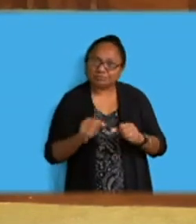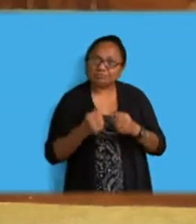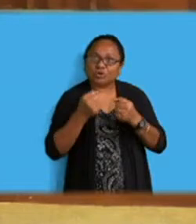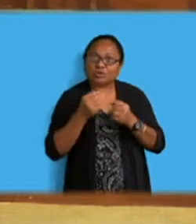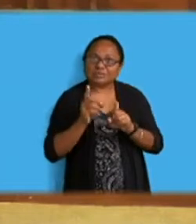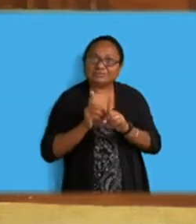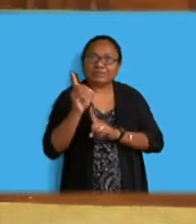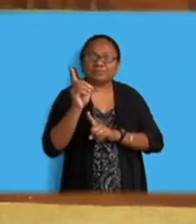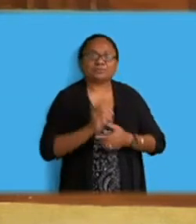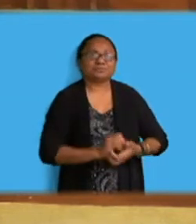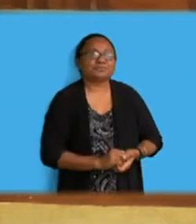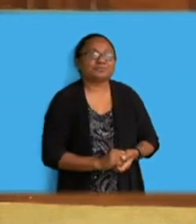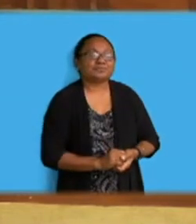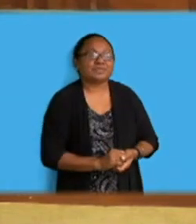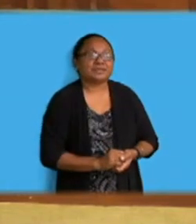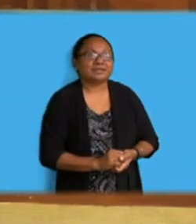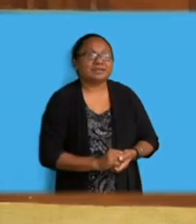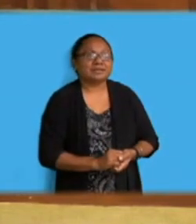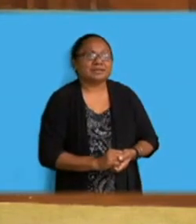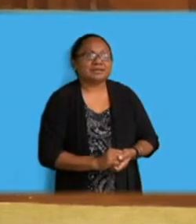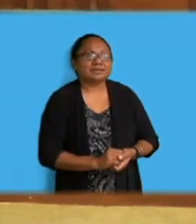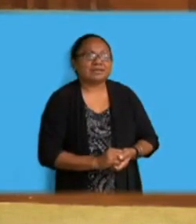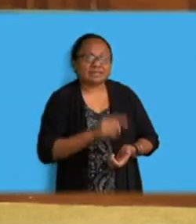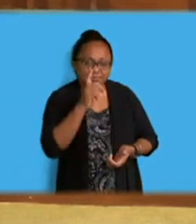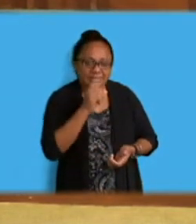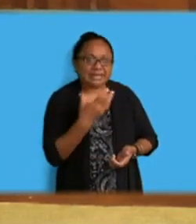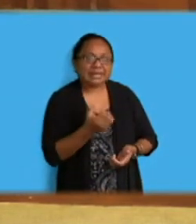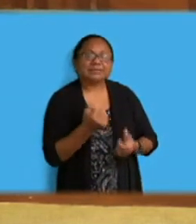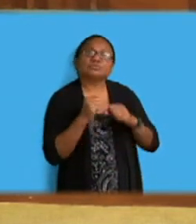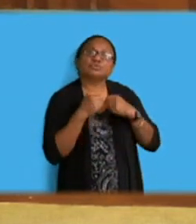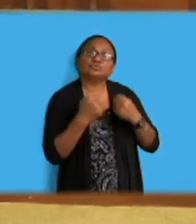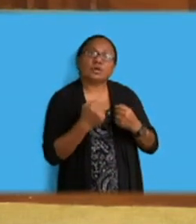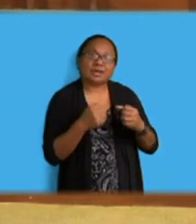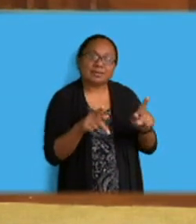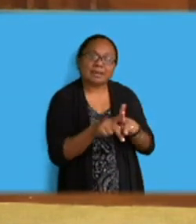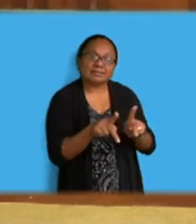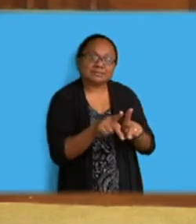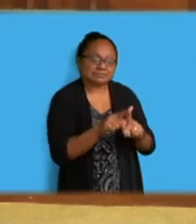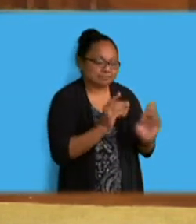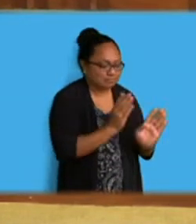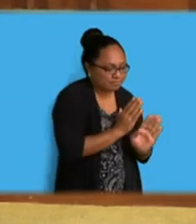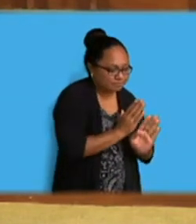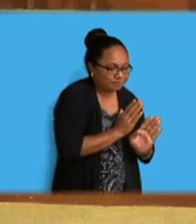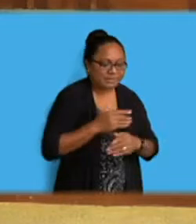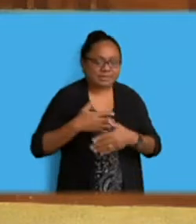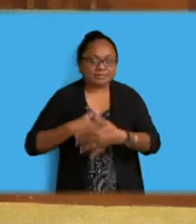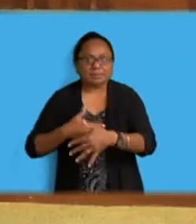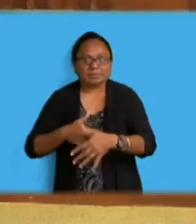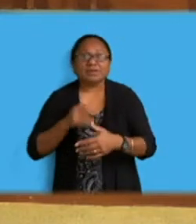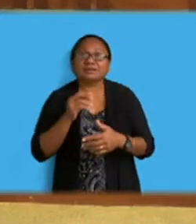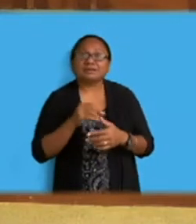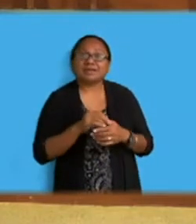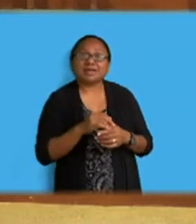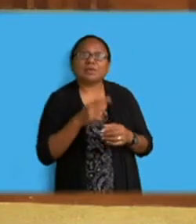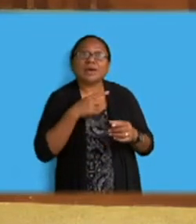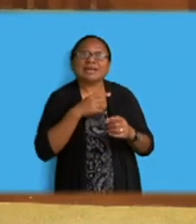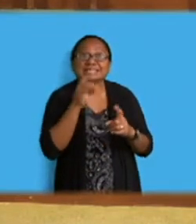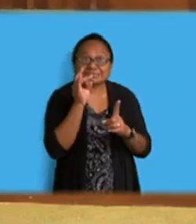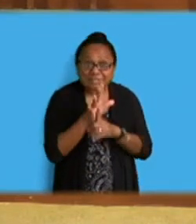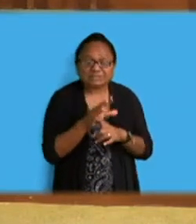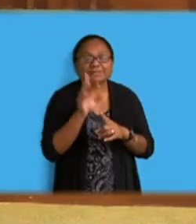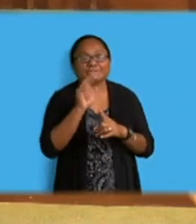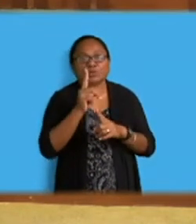a threshold of private-public partnership, especially for infrastructure projects in different